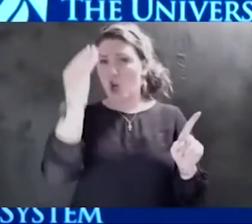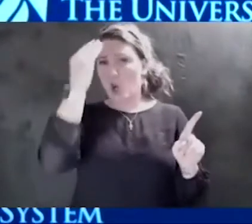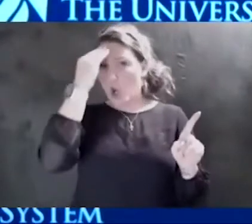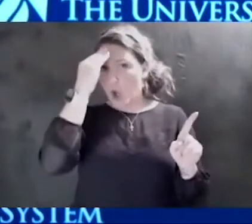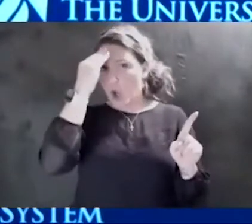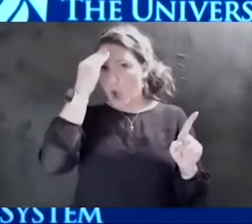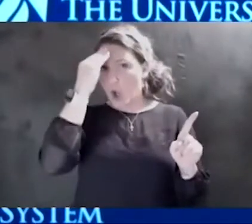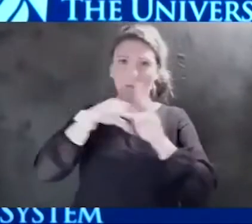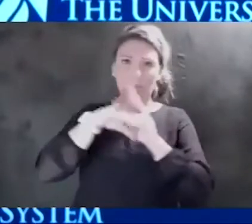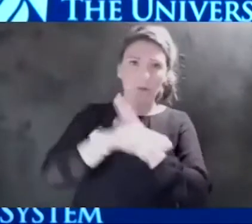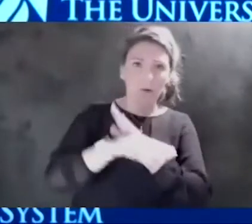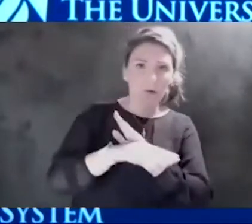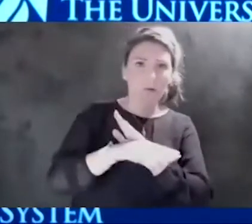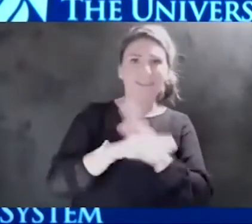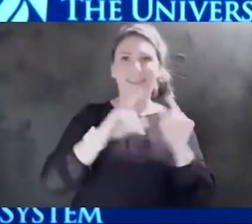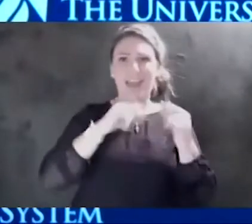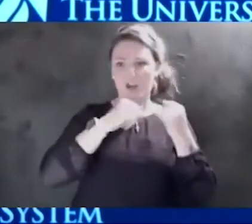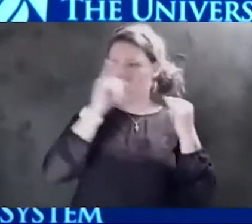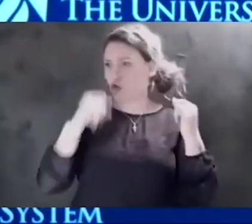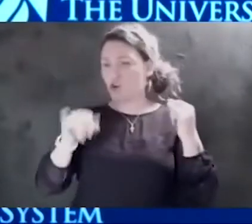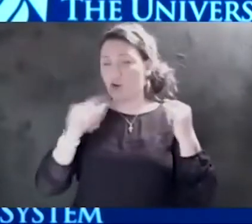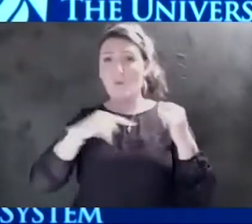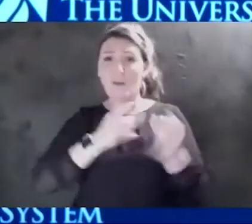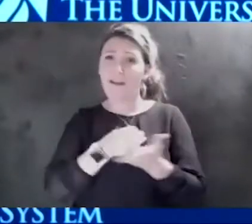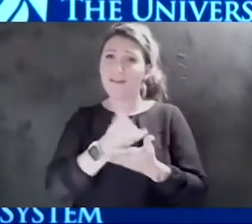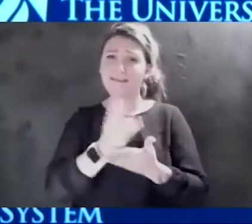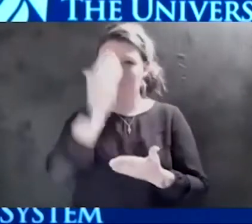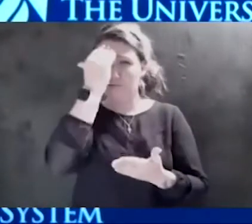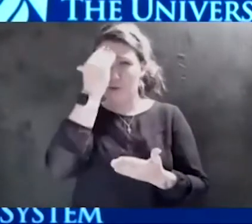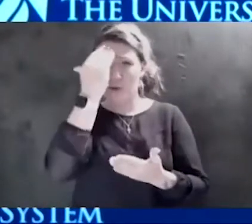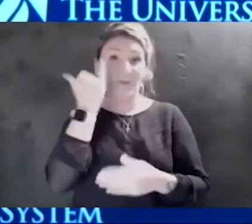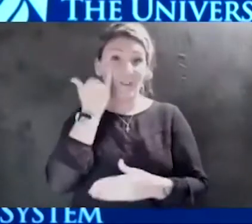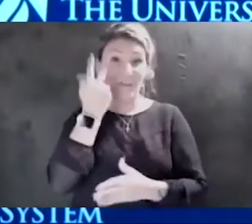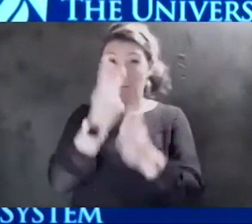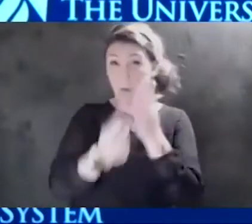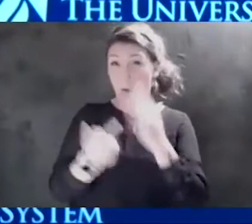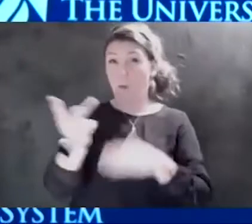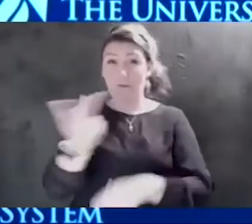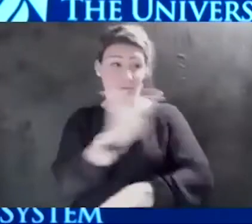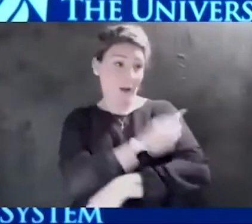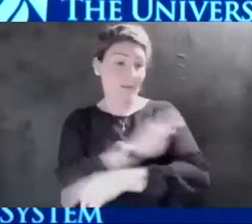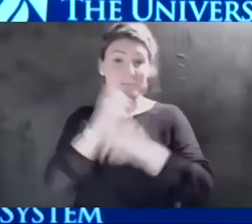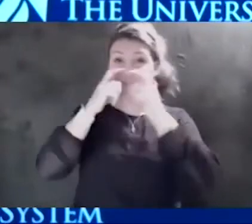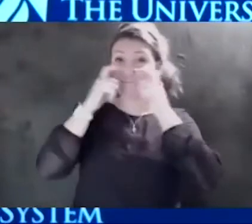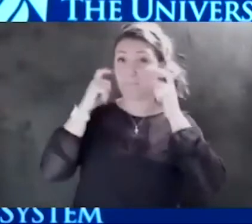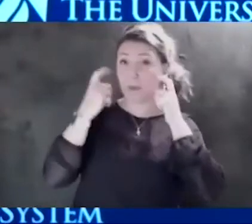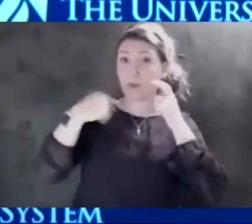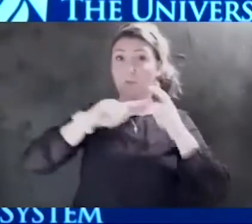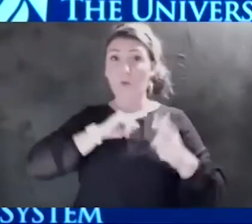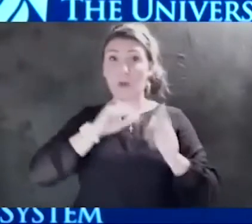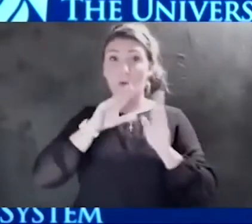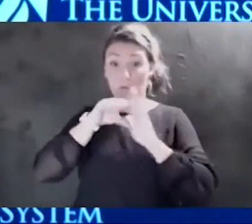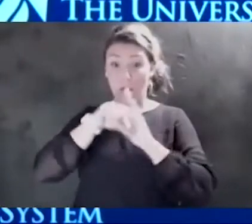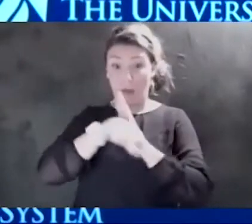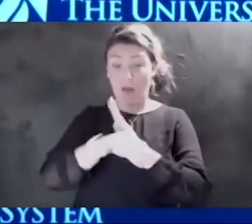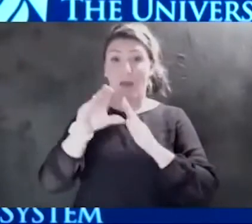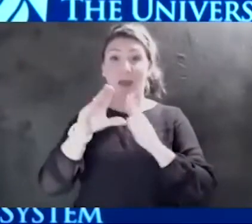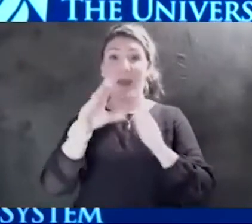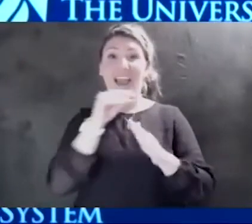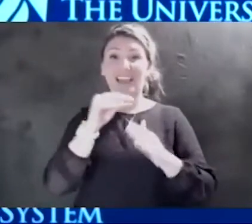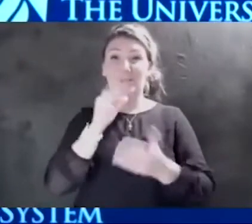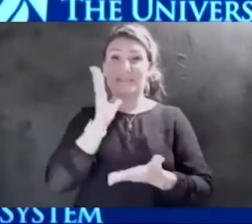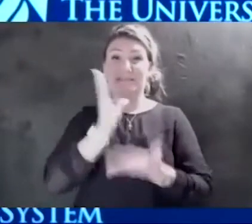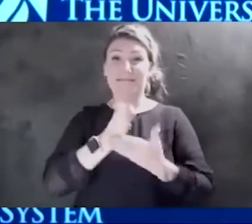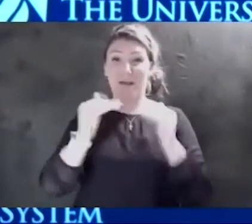honestly know that if we could do those things and vaccinate everyone, not only would we bend the curve, we would break the curve. And man, I'd love to